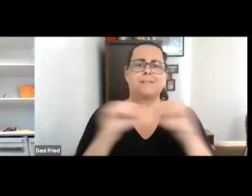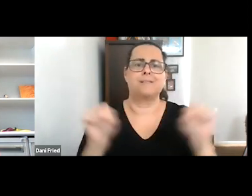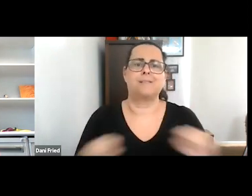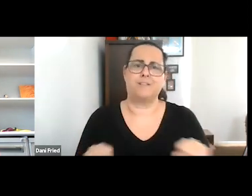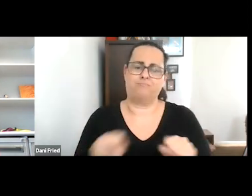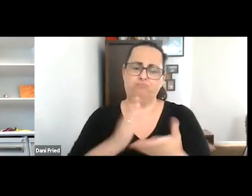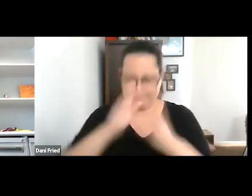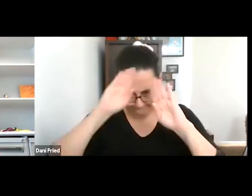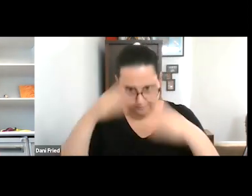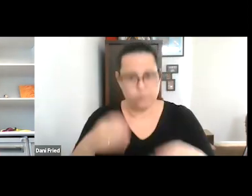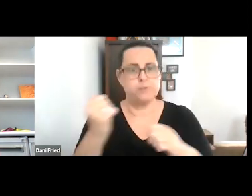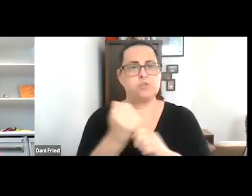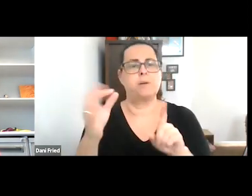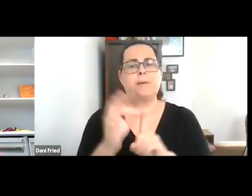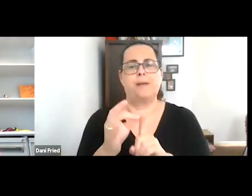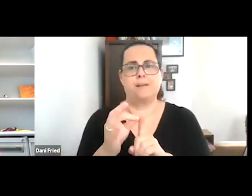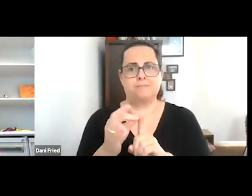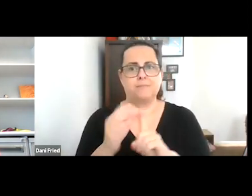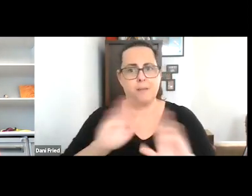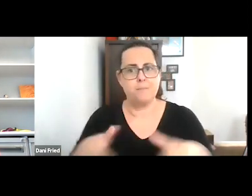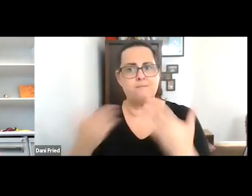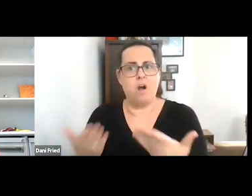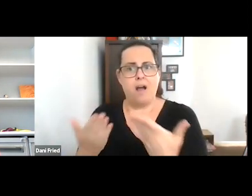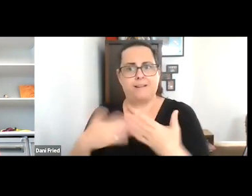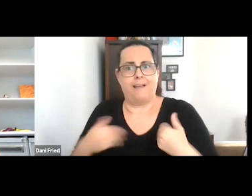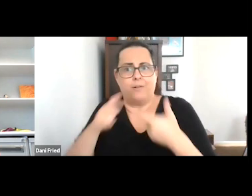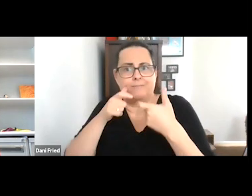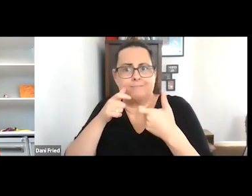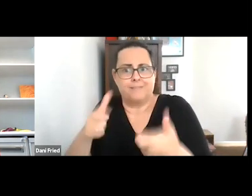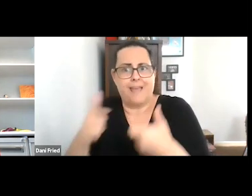really our focus here as major providers of preventive health care.